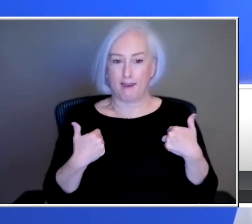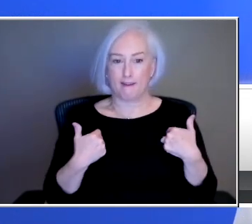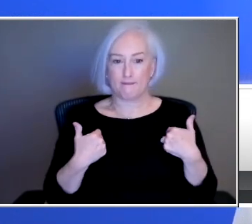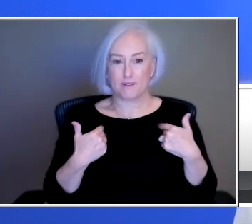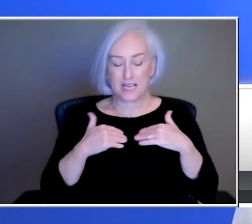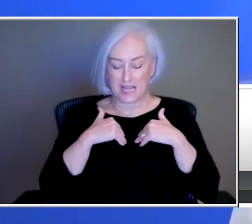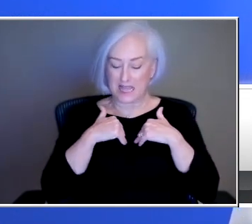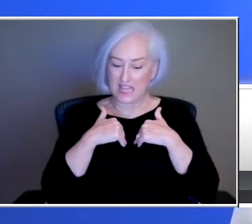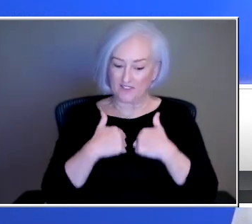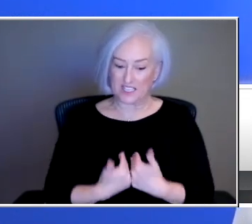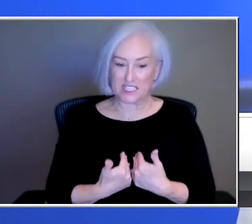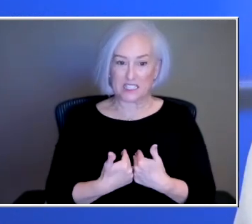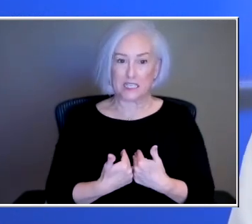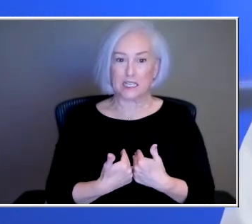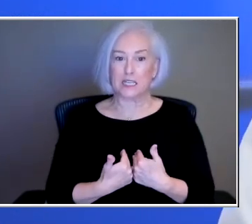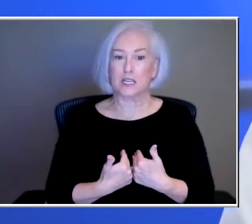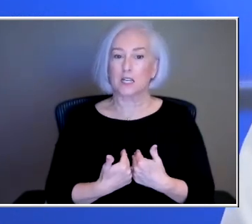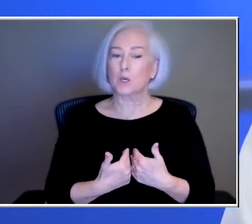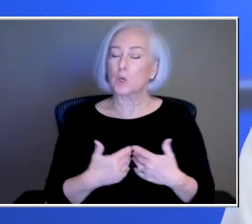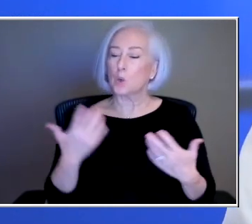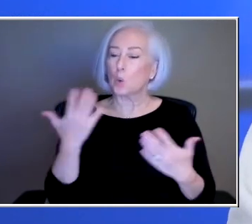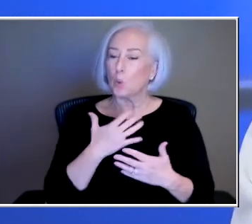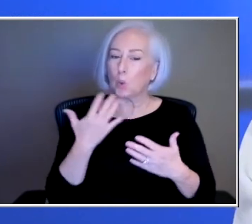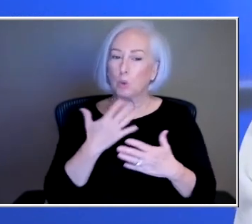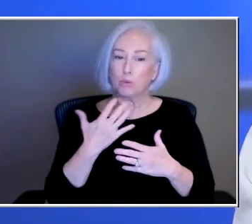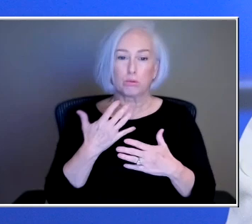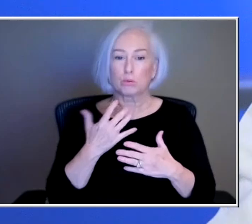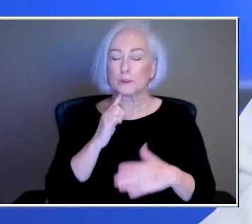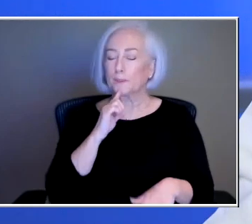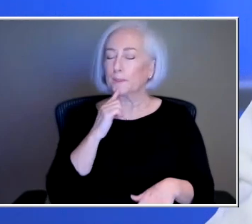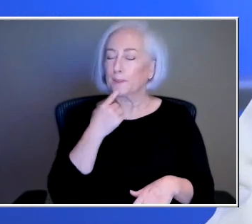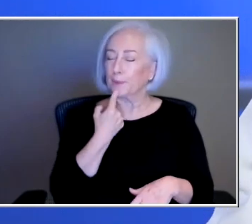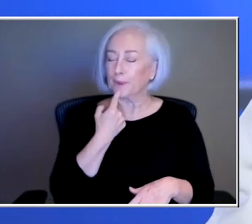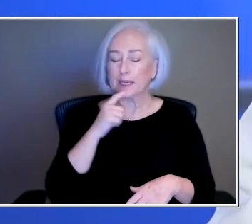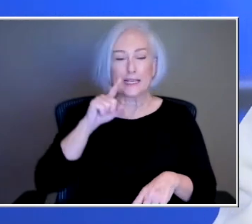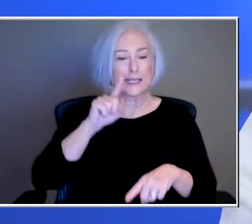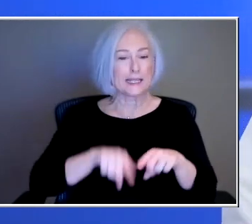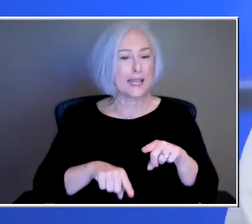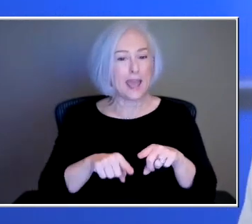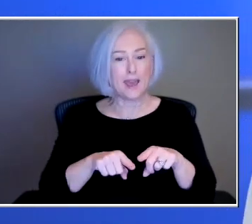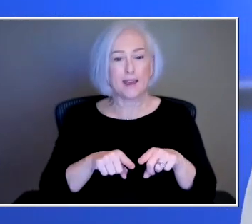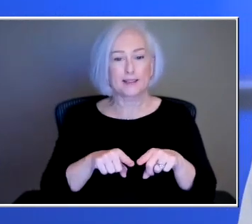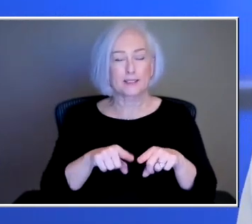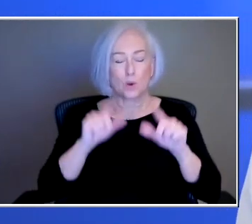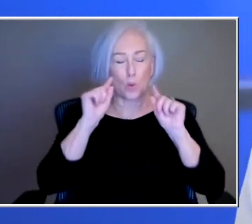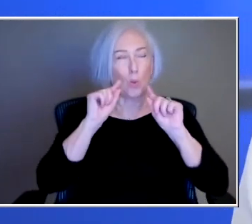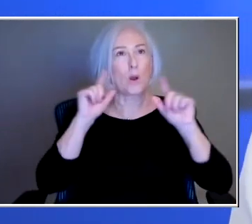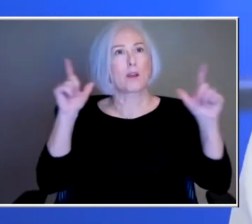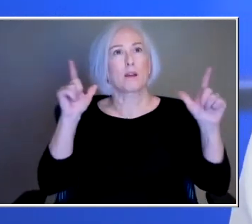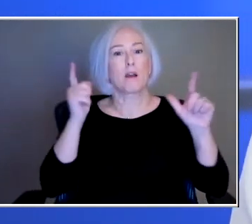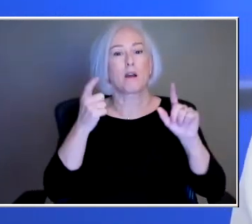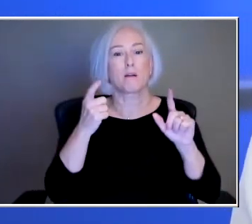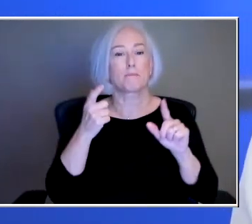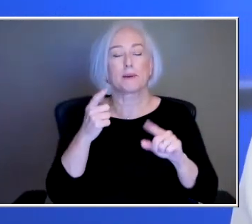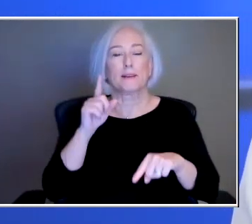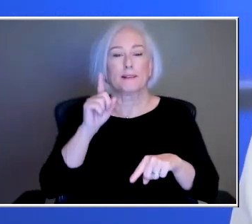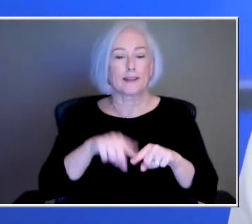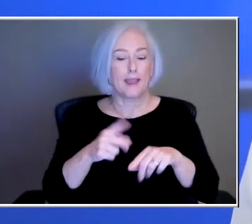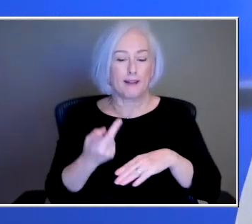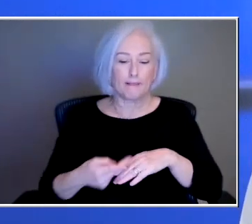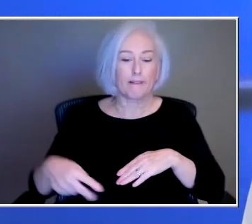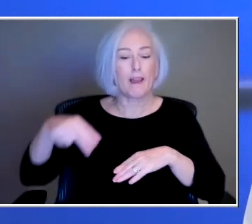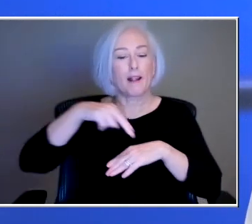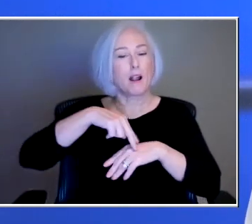very profound. It's like can't get out of bed, can't get to work, can't take care of your kids and that sort of thing. And so, and that's